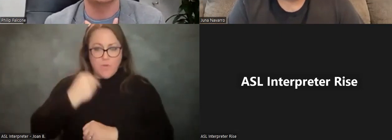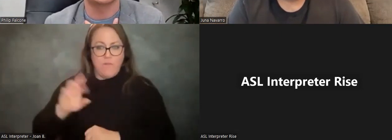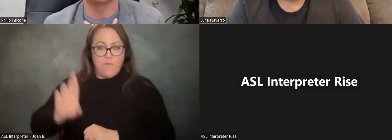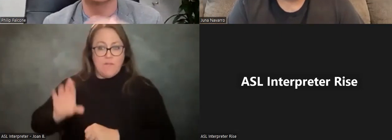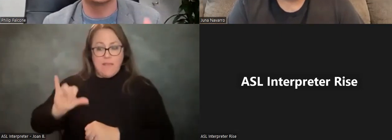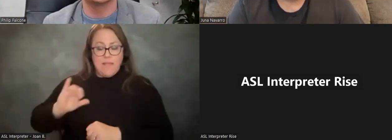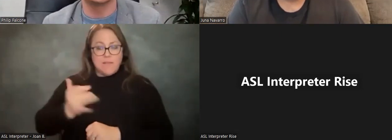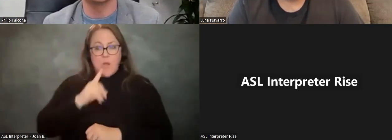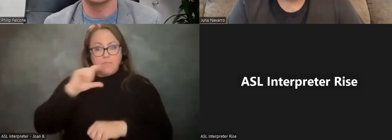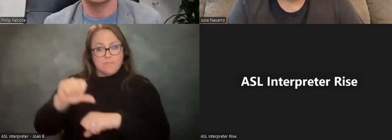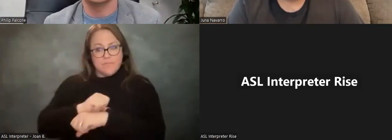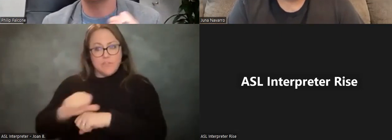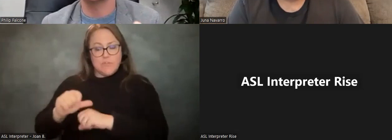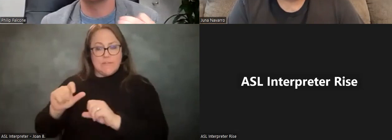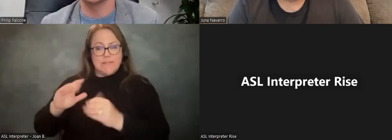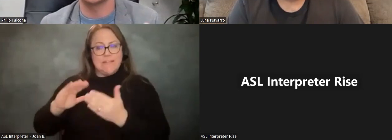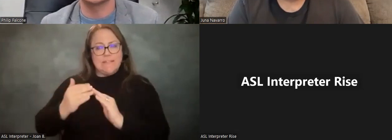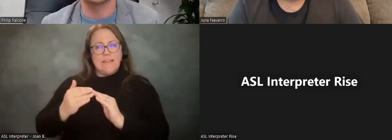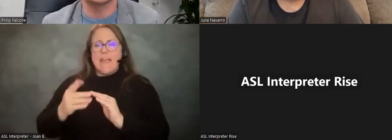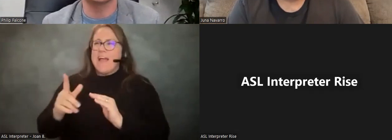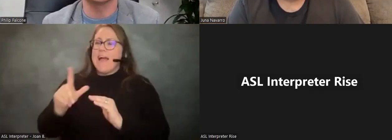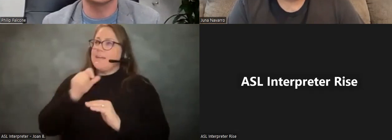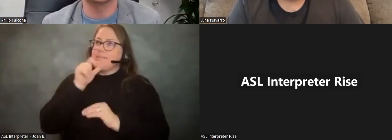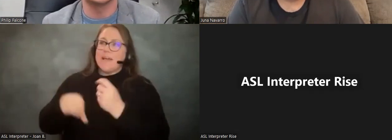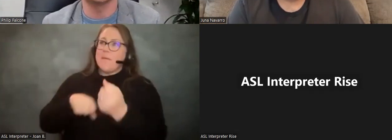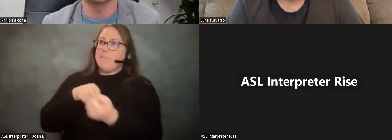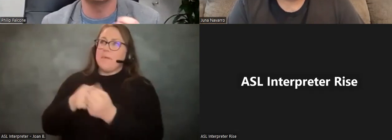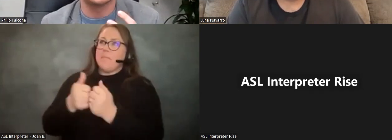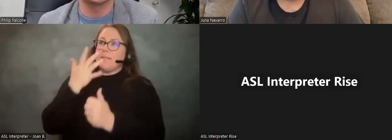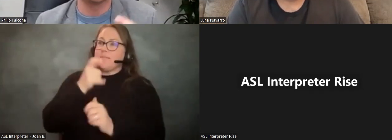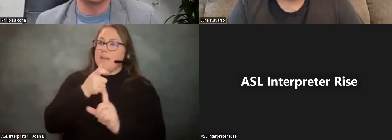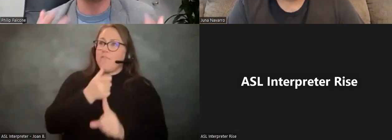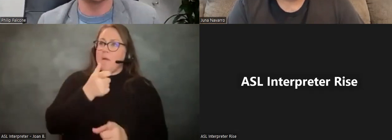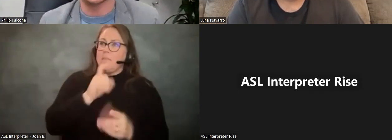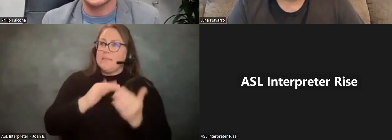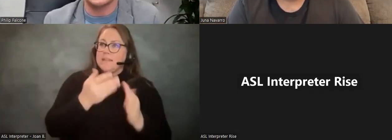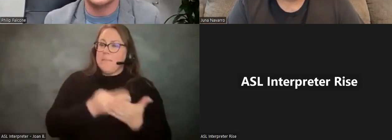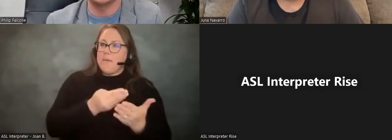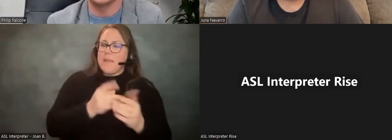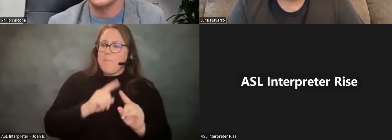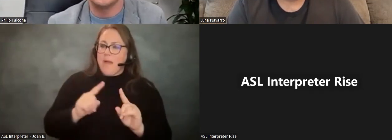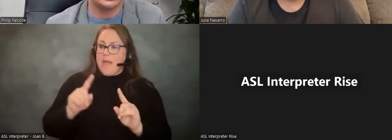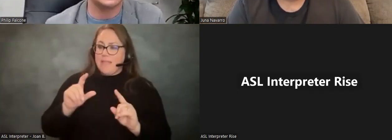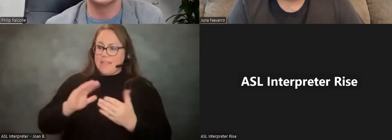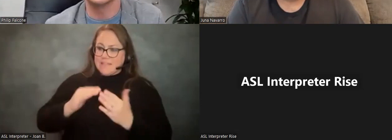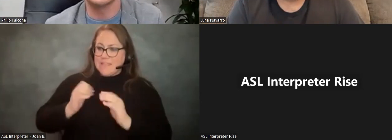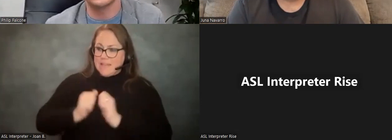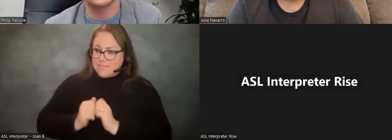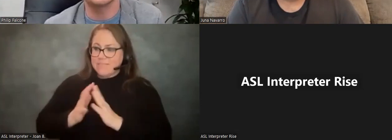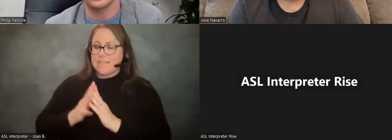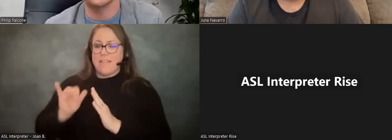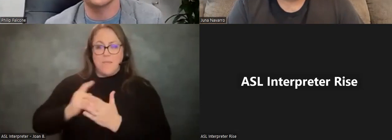official, city, not city sponsored, because it's not paid through city dollars, but city initiated project. None